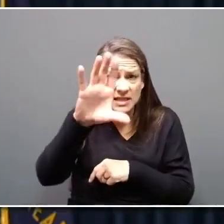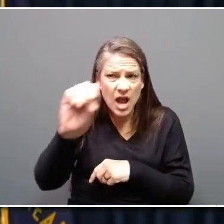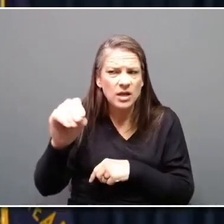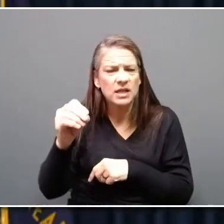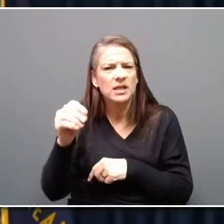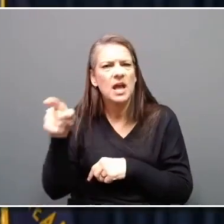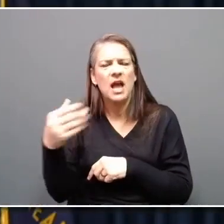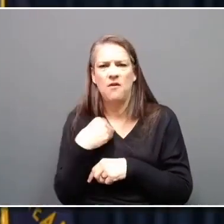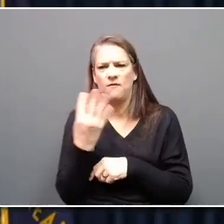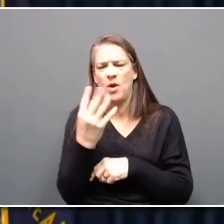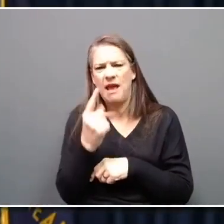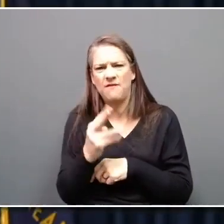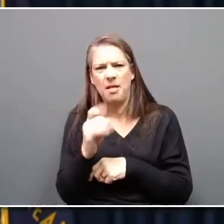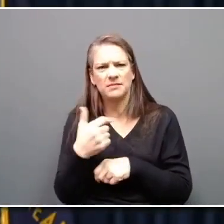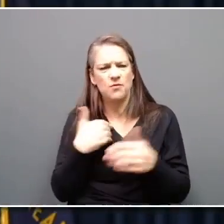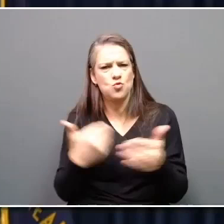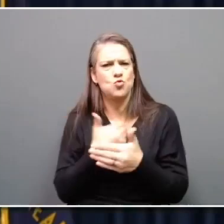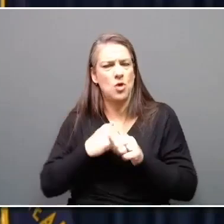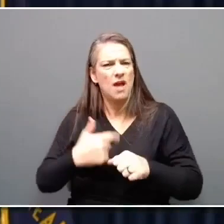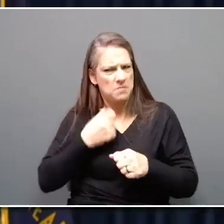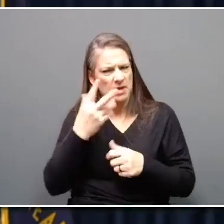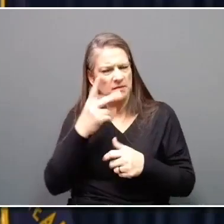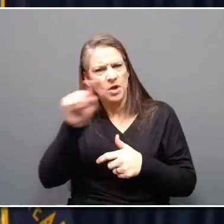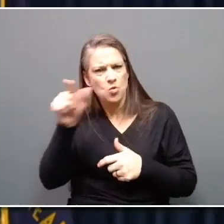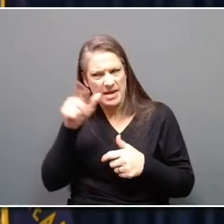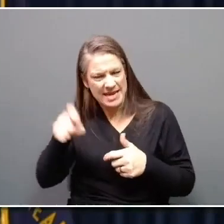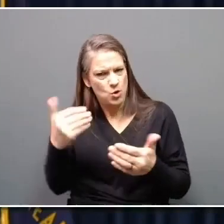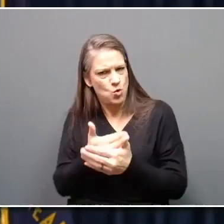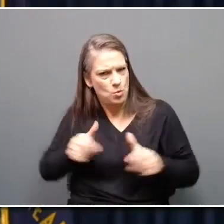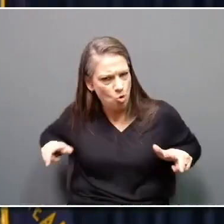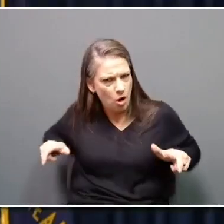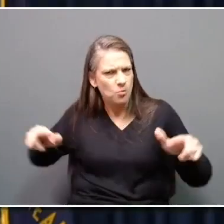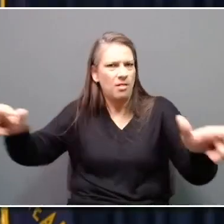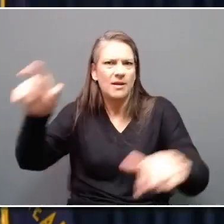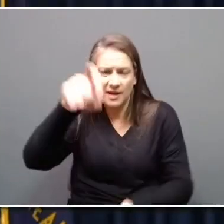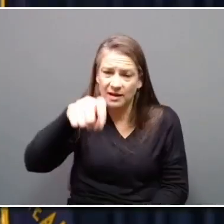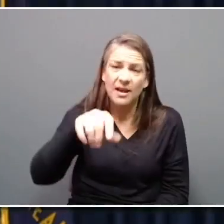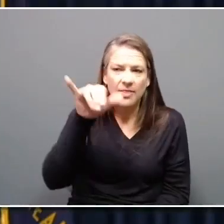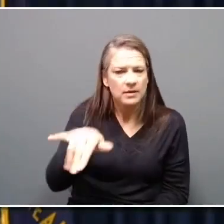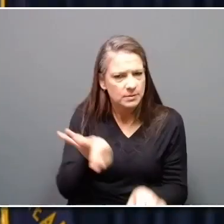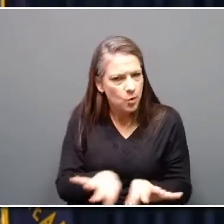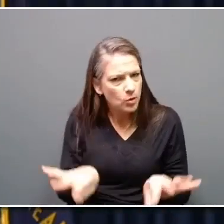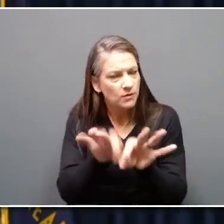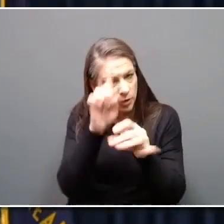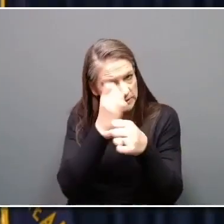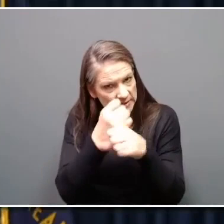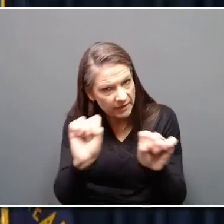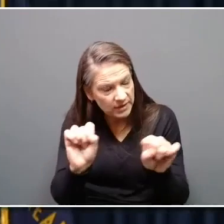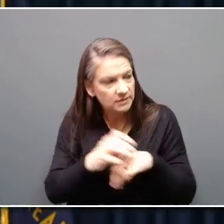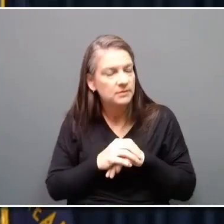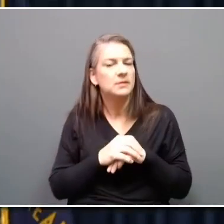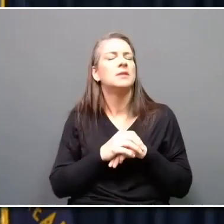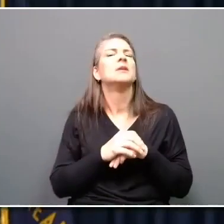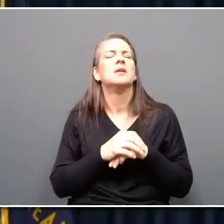4.5 miles of new guardrail. We know these investments are a pathway to prosperity and safety, and some of the investments in here will do